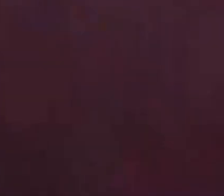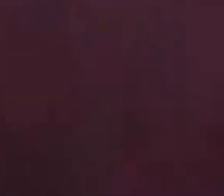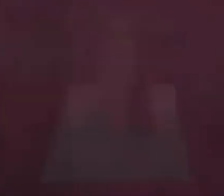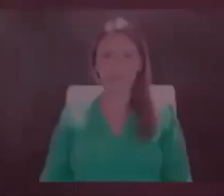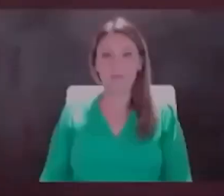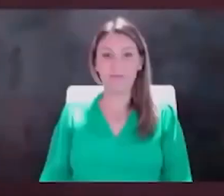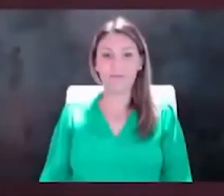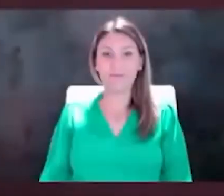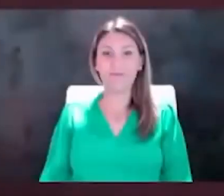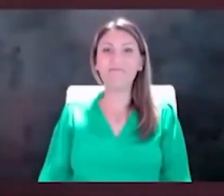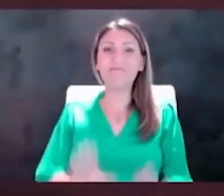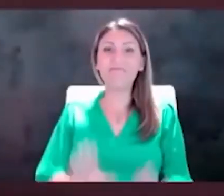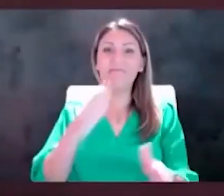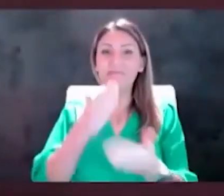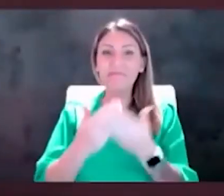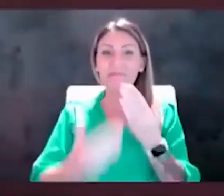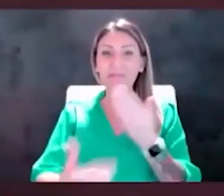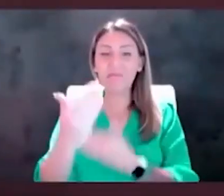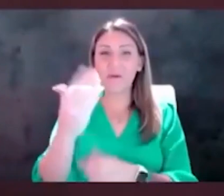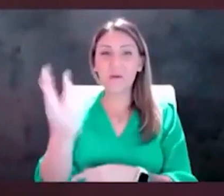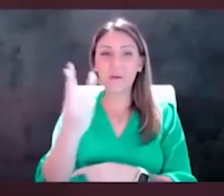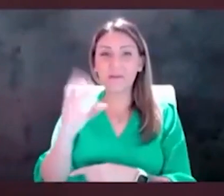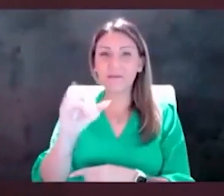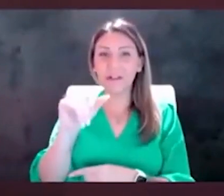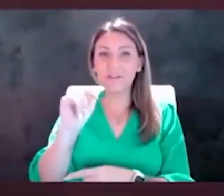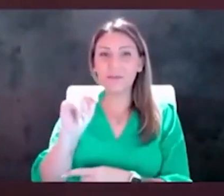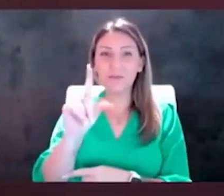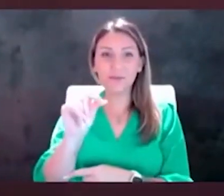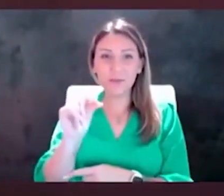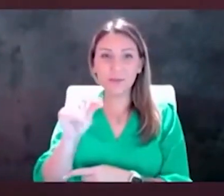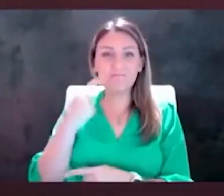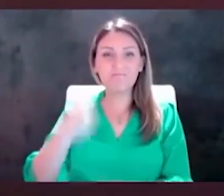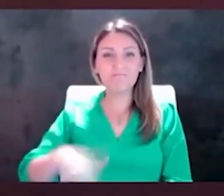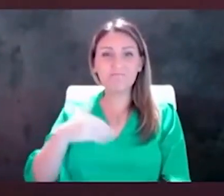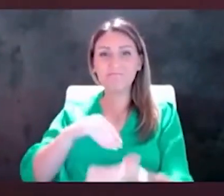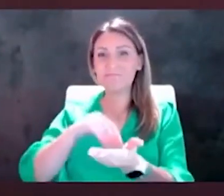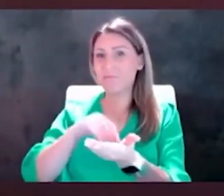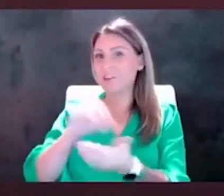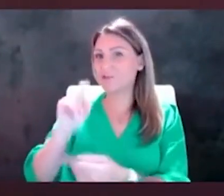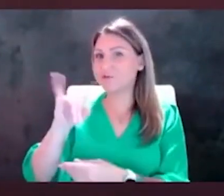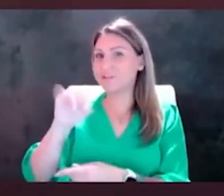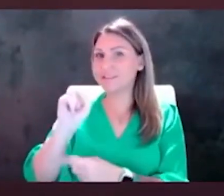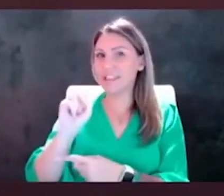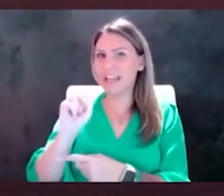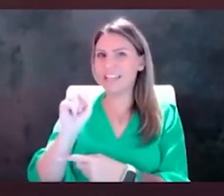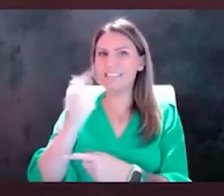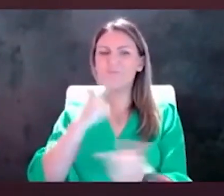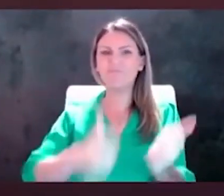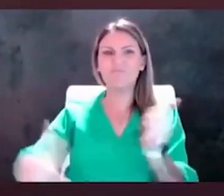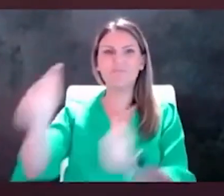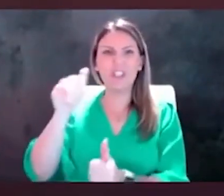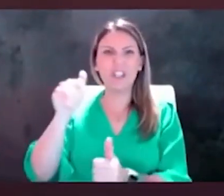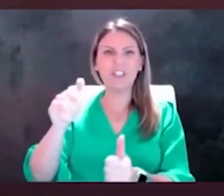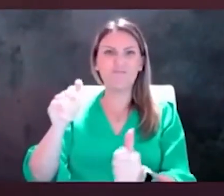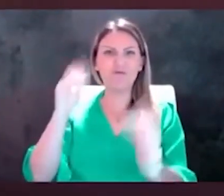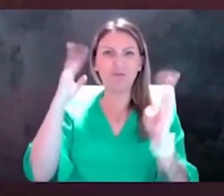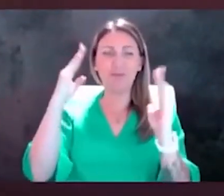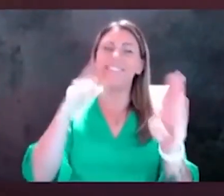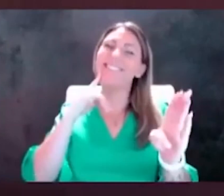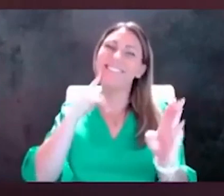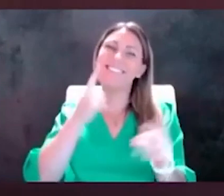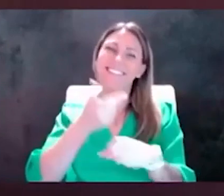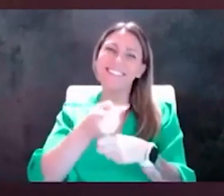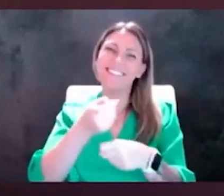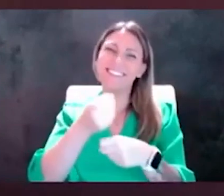Hey, good morning. It's Wednesday, October the 20th. I'm Dr. Stephen W. Stites, the Chief Troublemaker here. Chief Medical Officer here at the University of Kansas Health